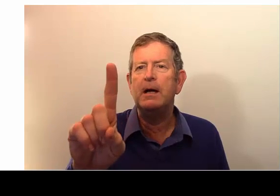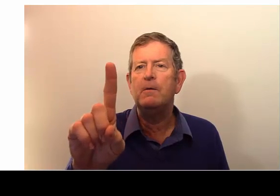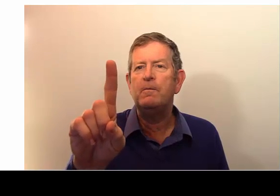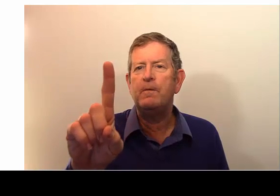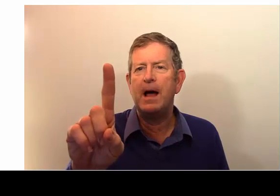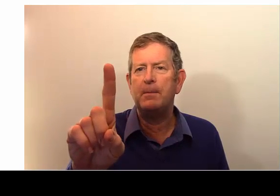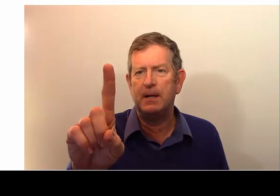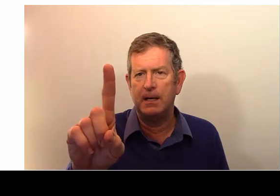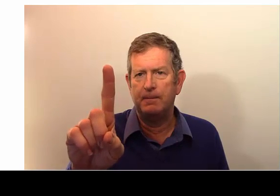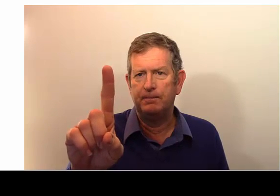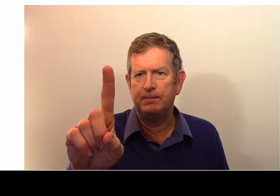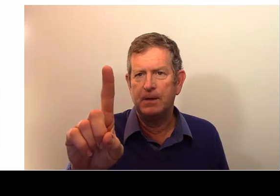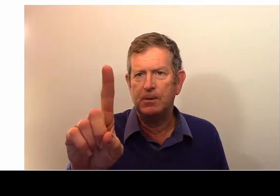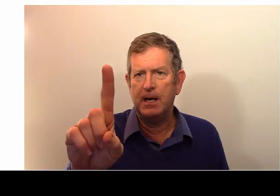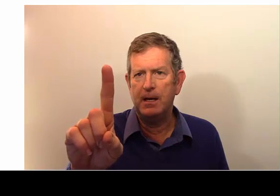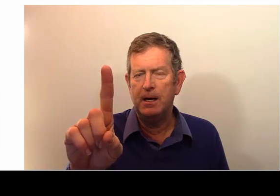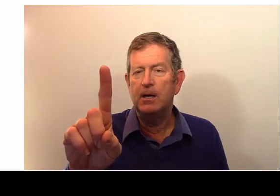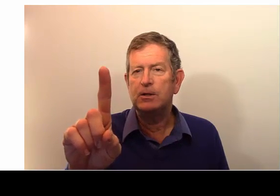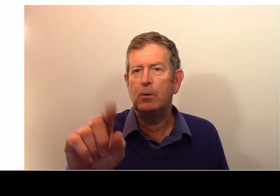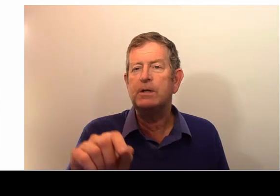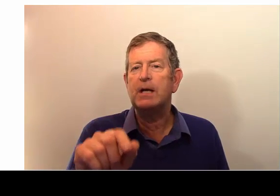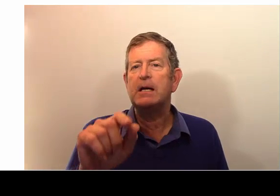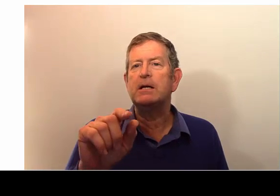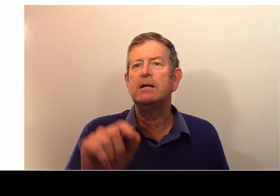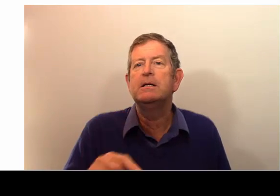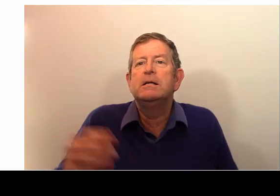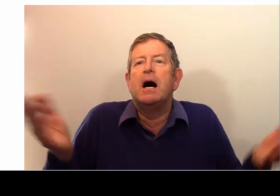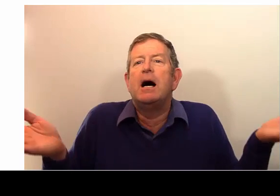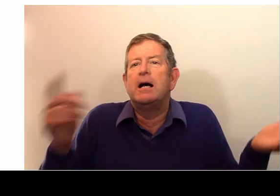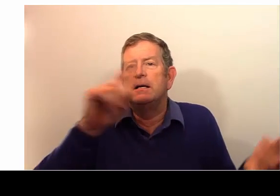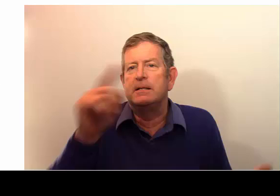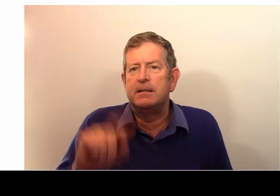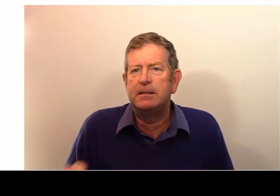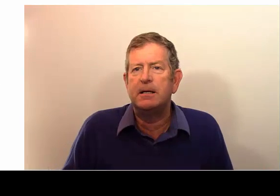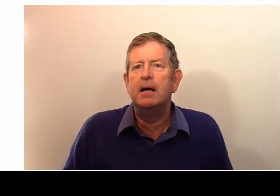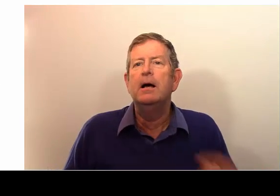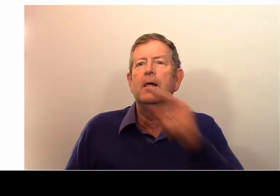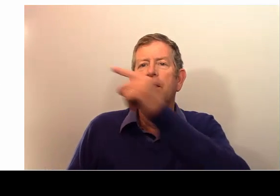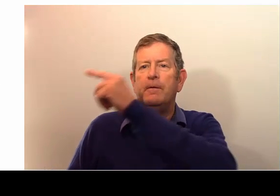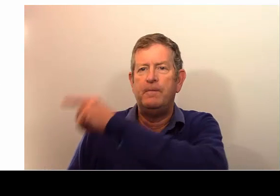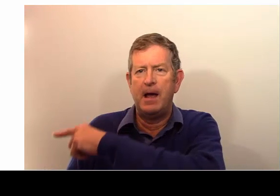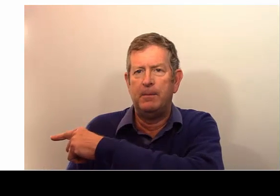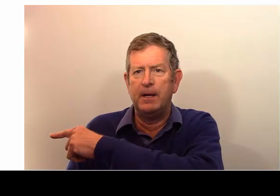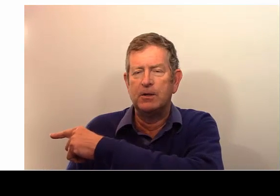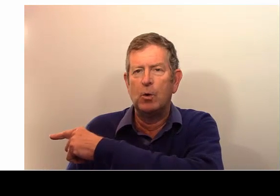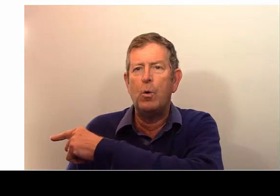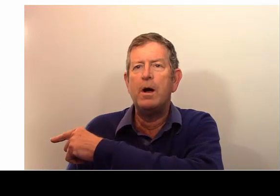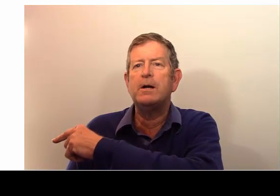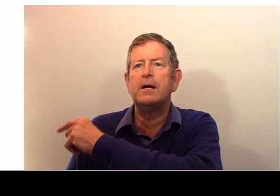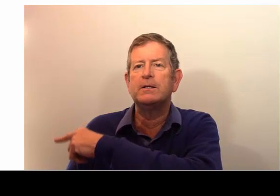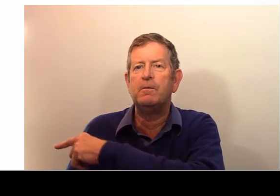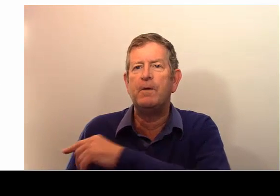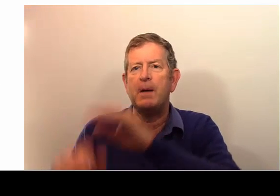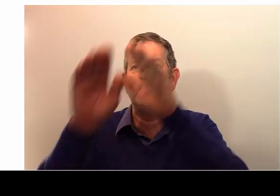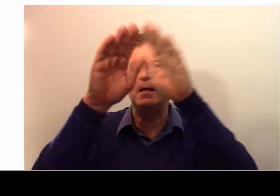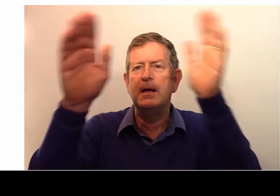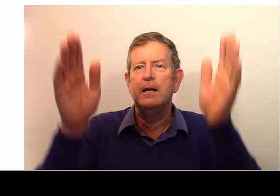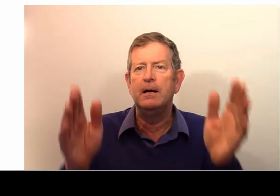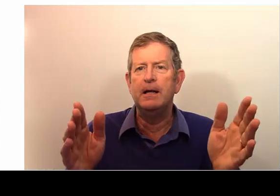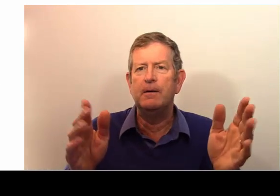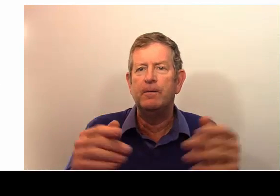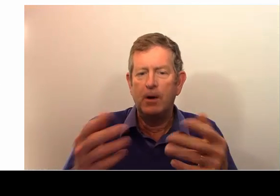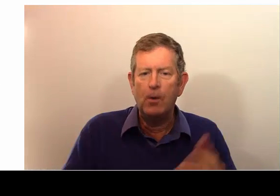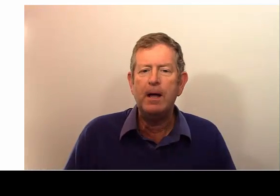but one family. Okay, so we say does the family. So where does the